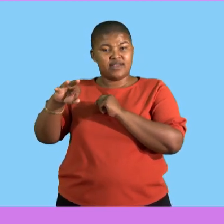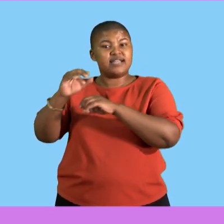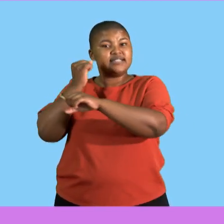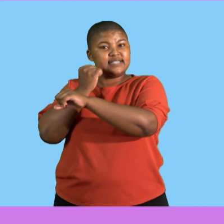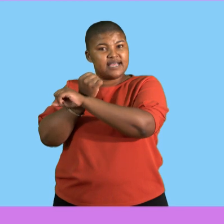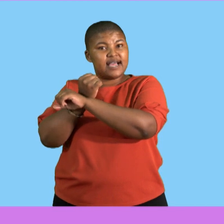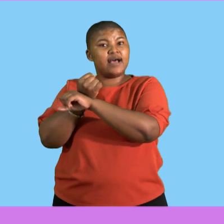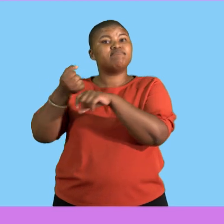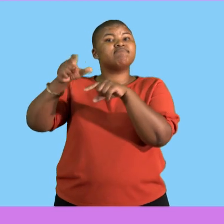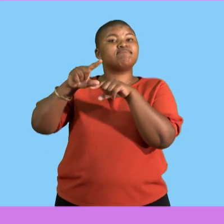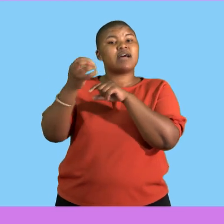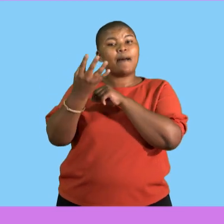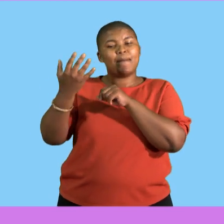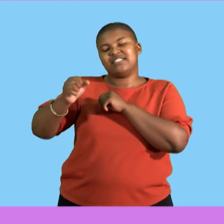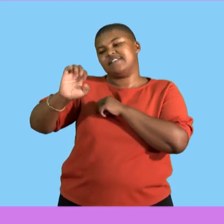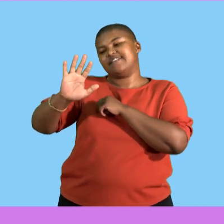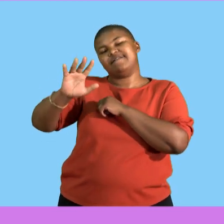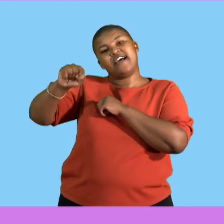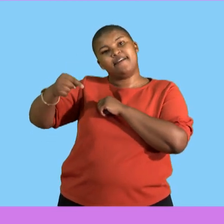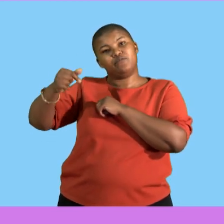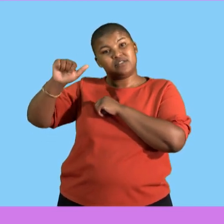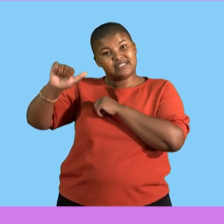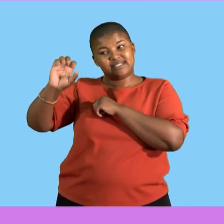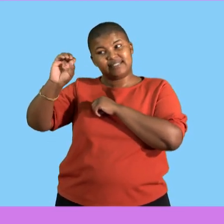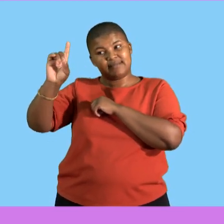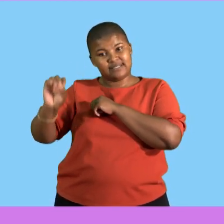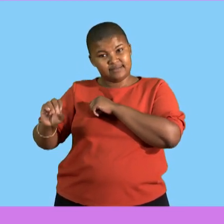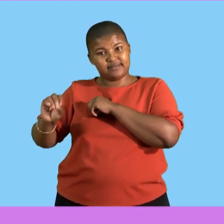12,984.73 times the July inflation rate,